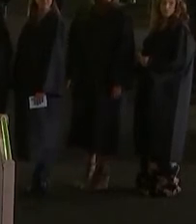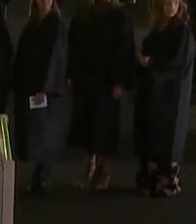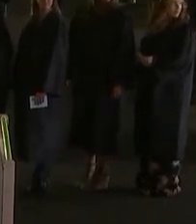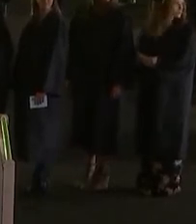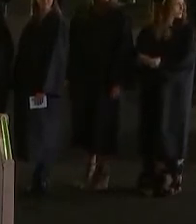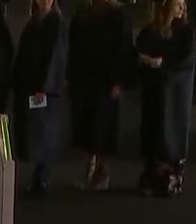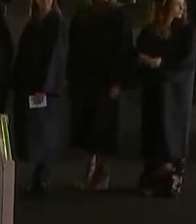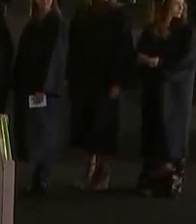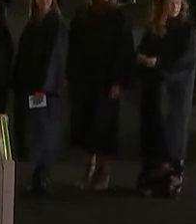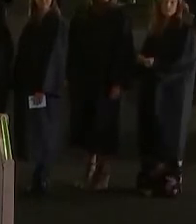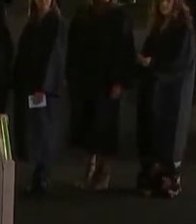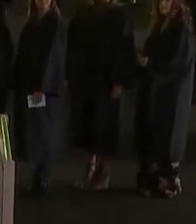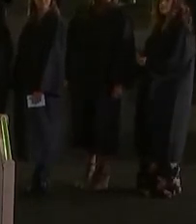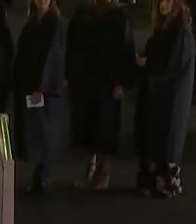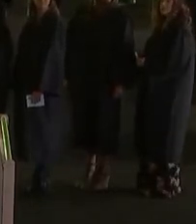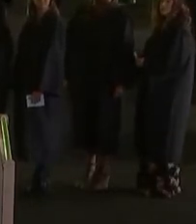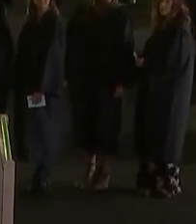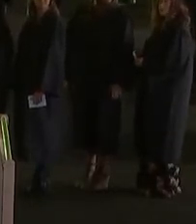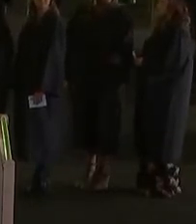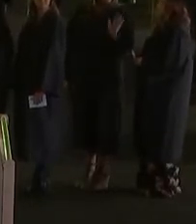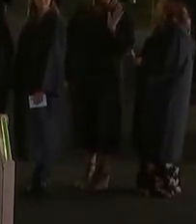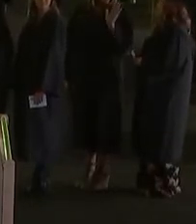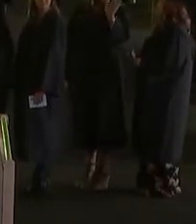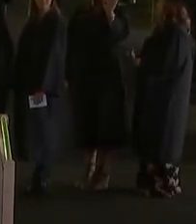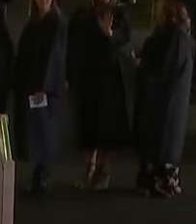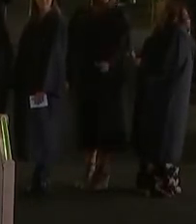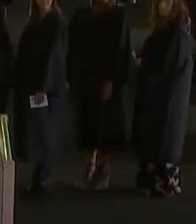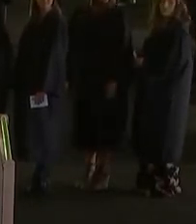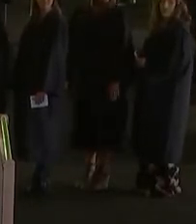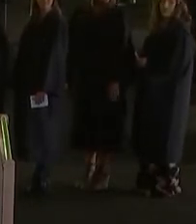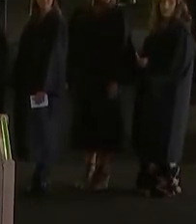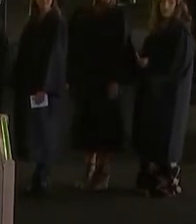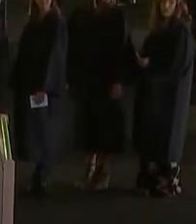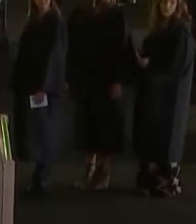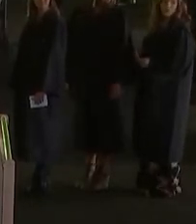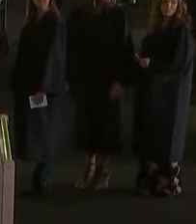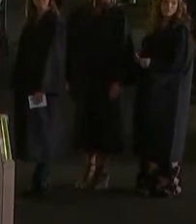Juan Angel Velez, cum laude.